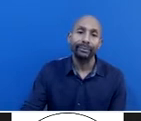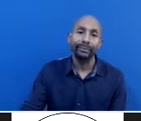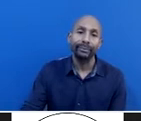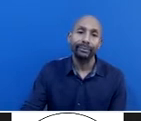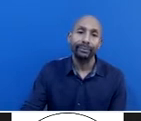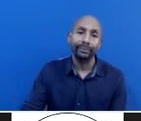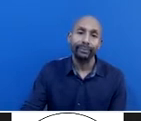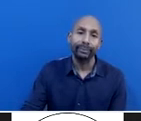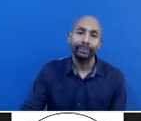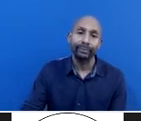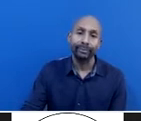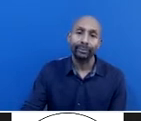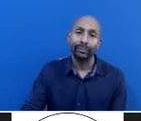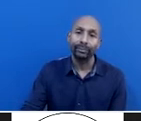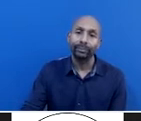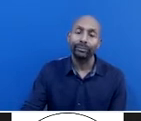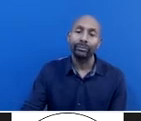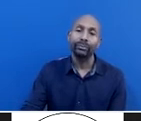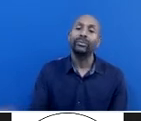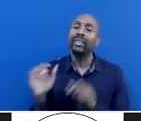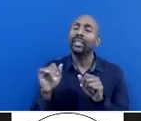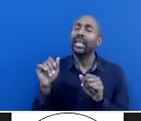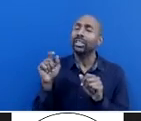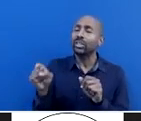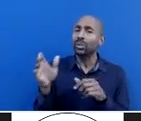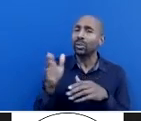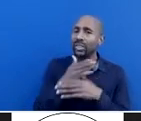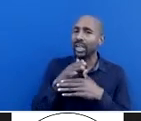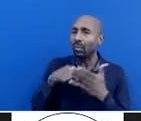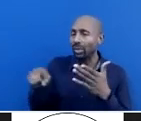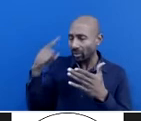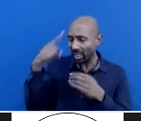going back to the struggle and the surrender, and that